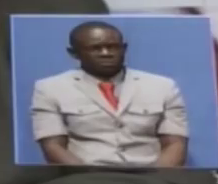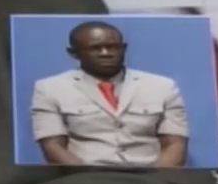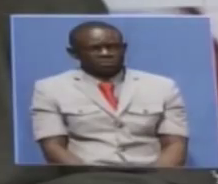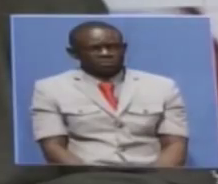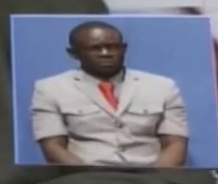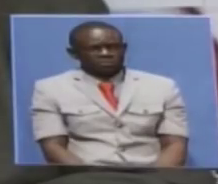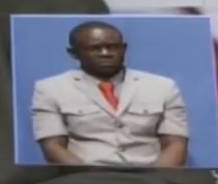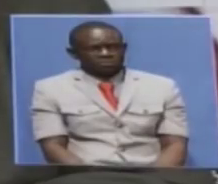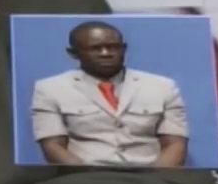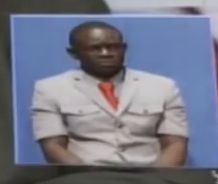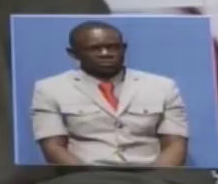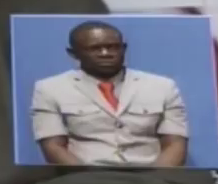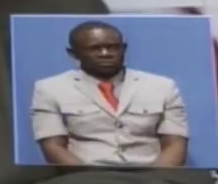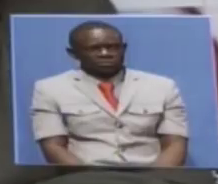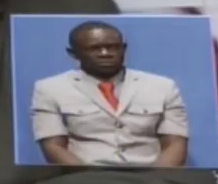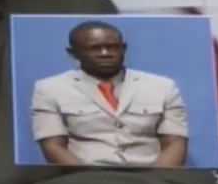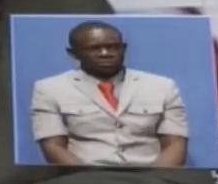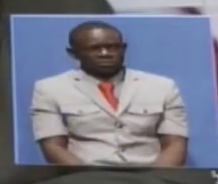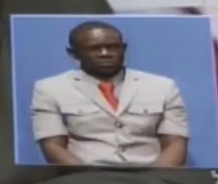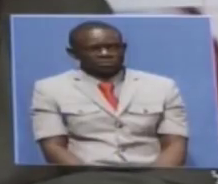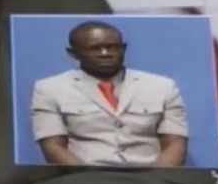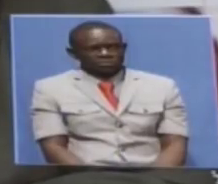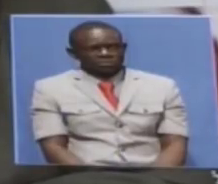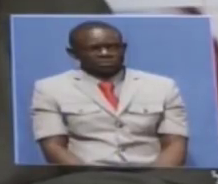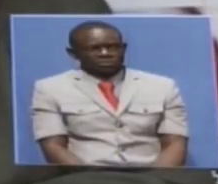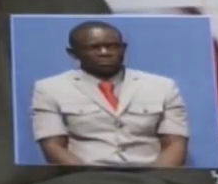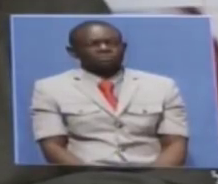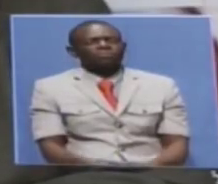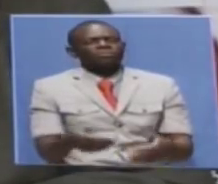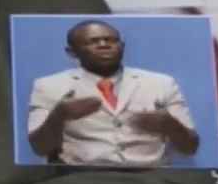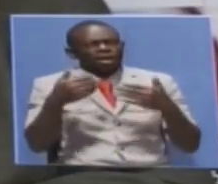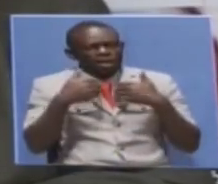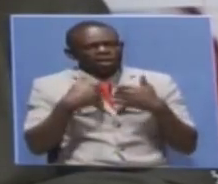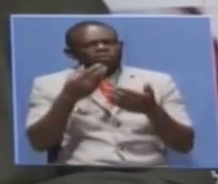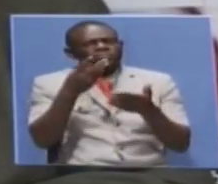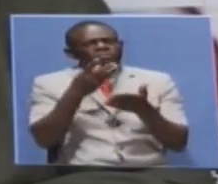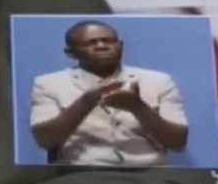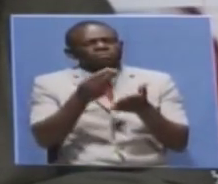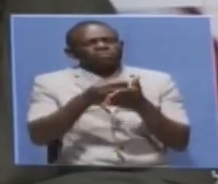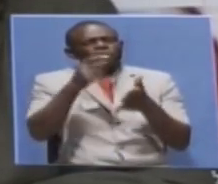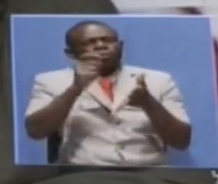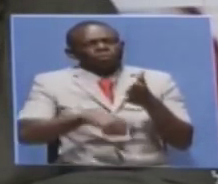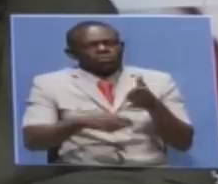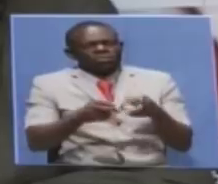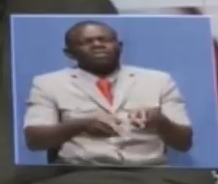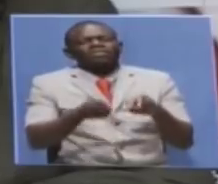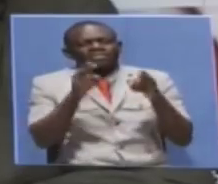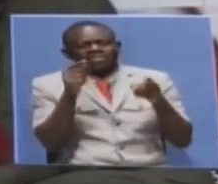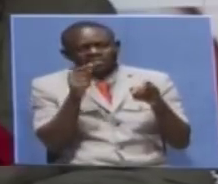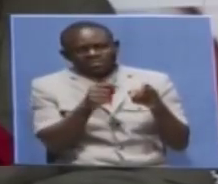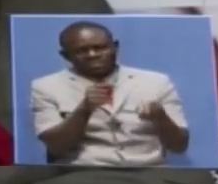There's still the challenge of the high transactional cost, which are associated with payment in electronic form. So this is one of the